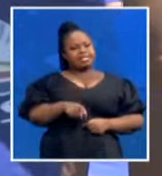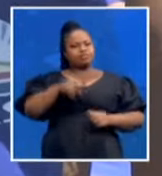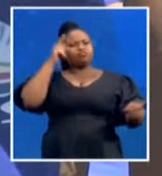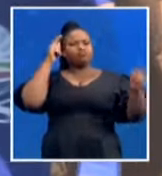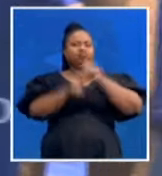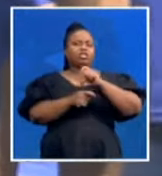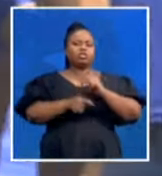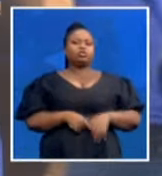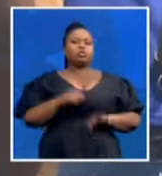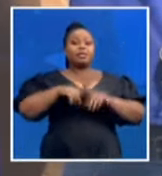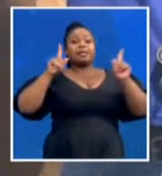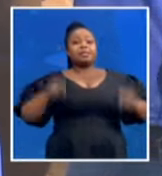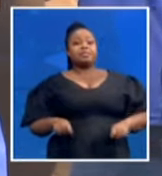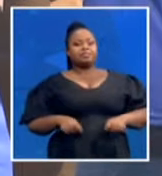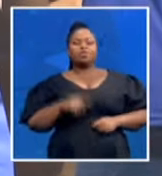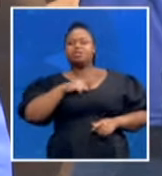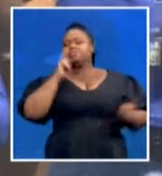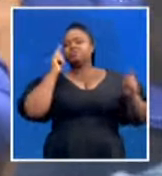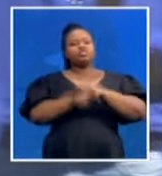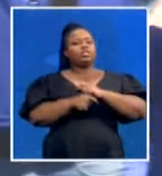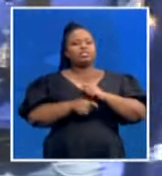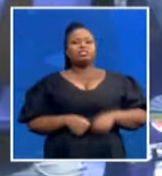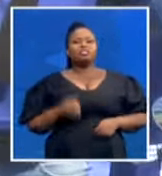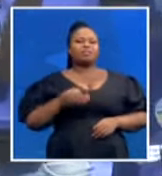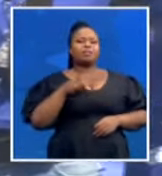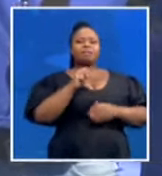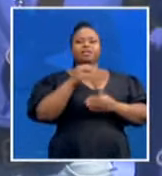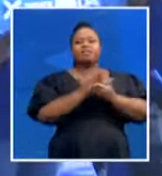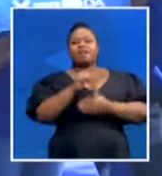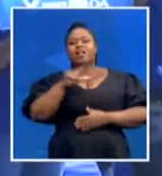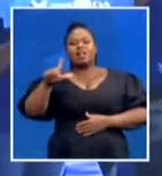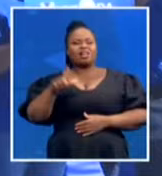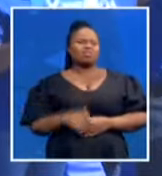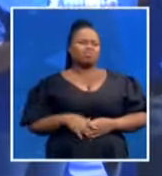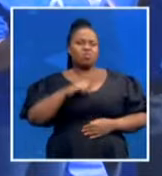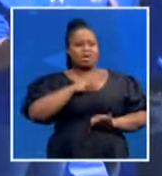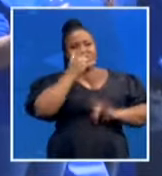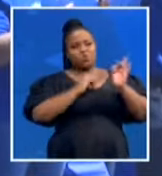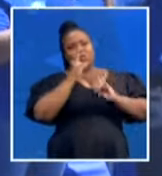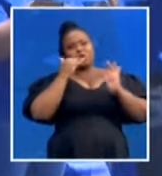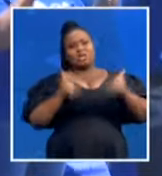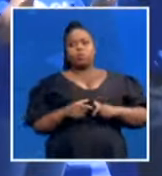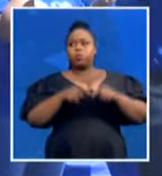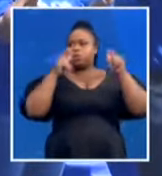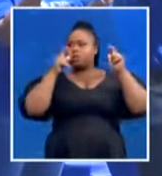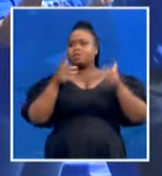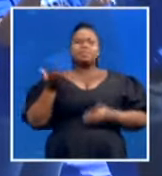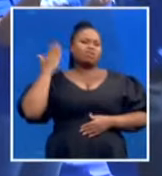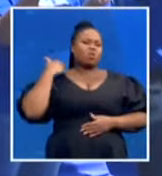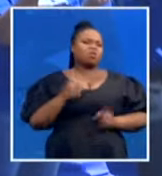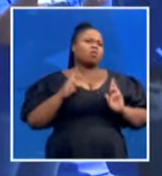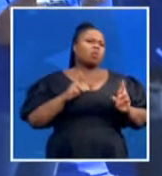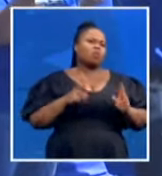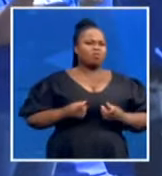has changed the fate of Midval. These cities have become the beacon of hope in a country like ours. Sifaka